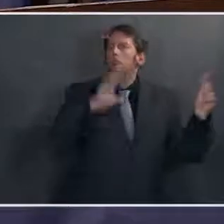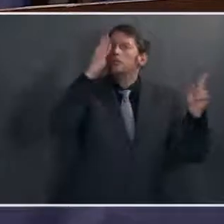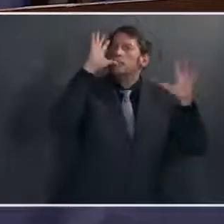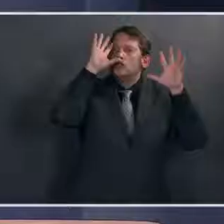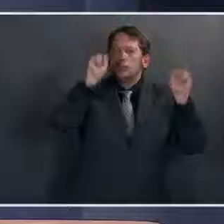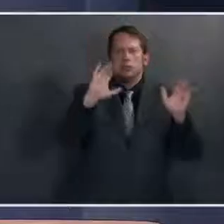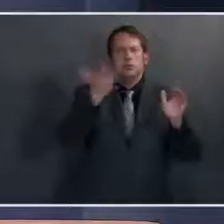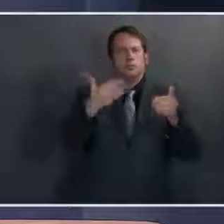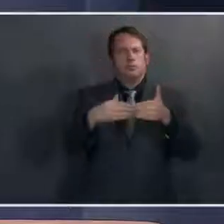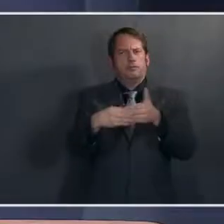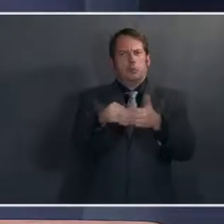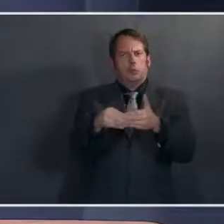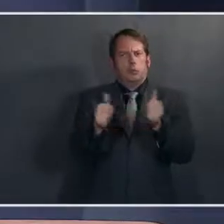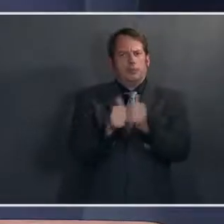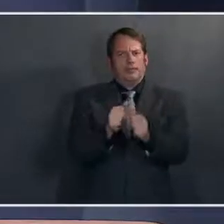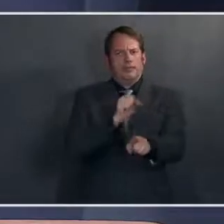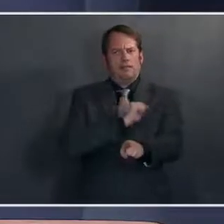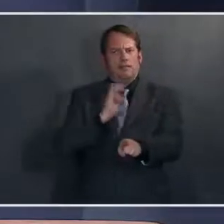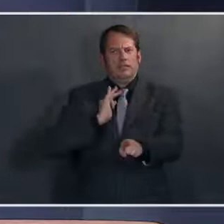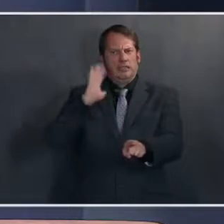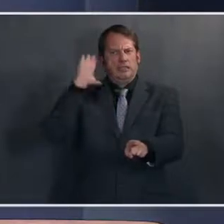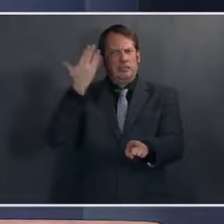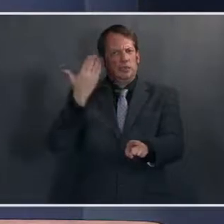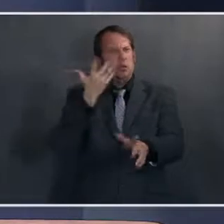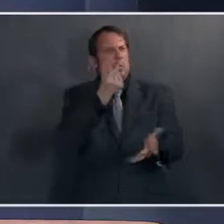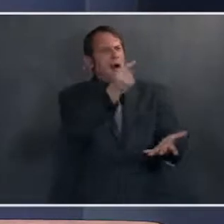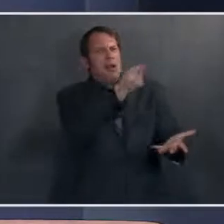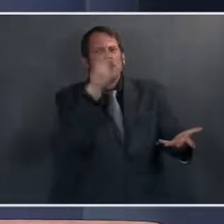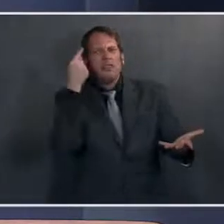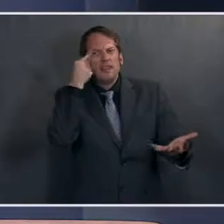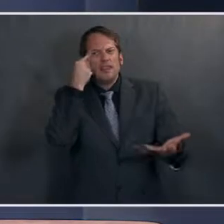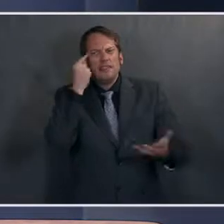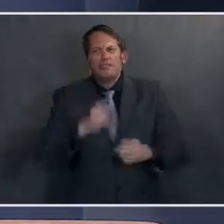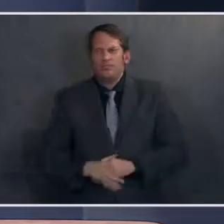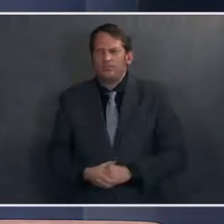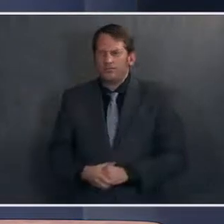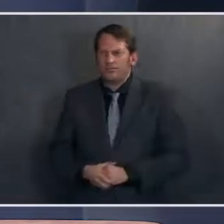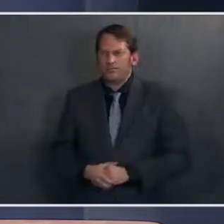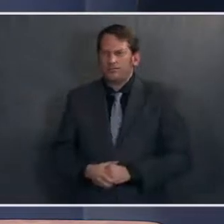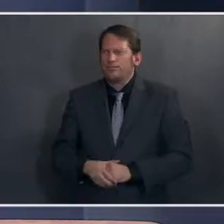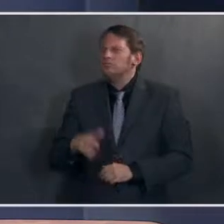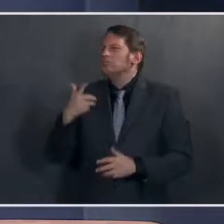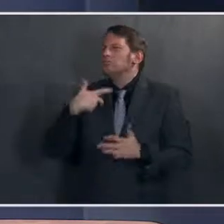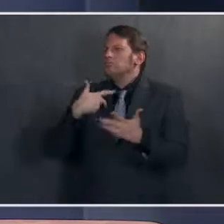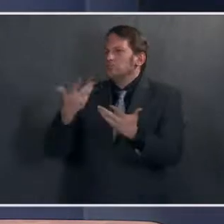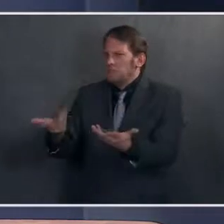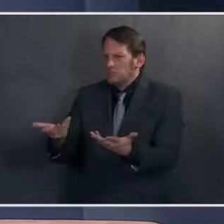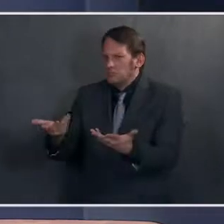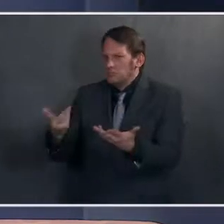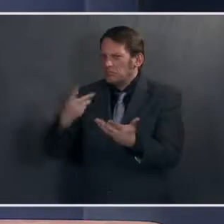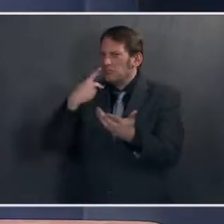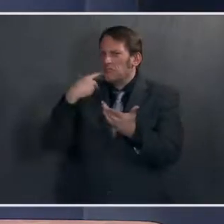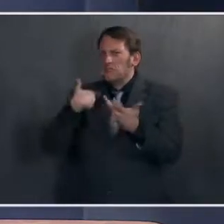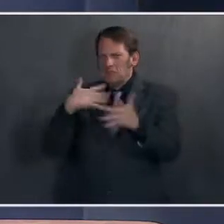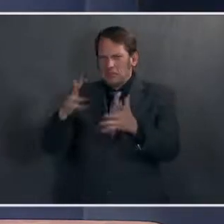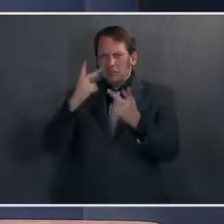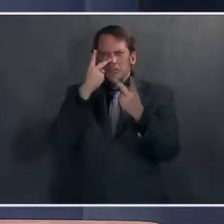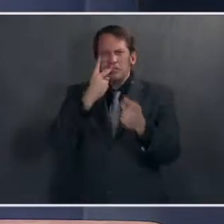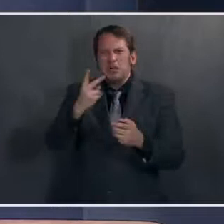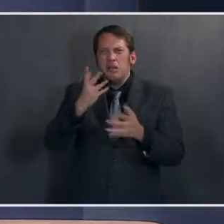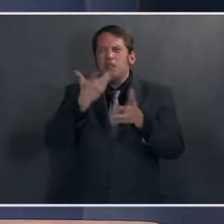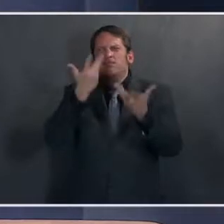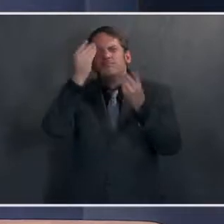proposal? Absolutely not. I've seen some of those reports. Many of them are ludicrous. I've sat in a lot of meetings with the